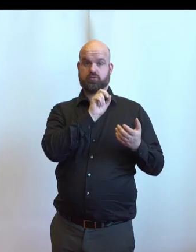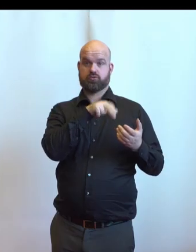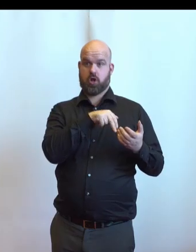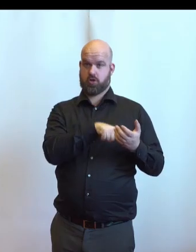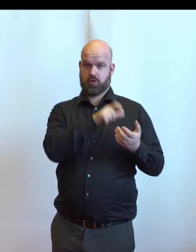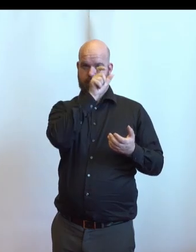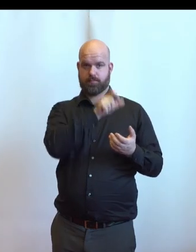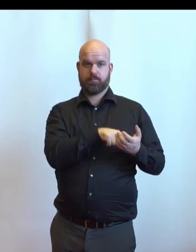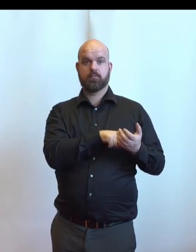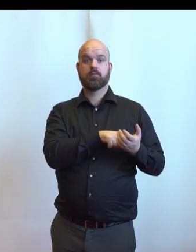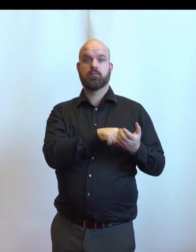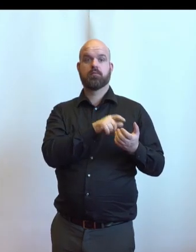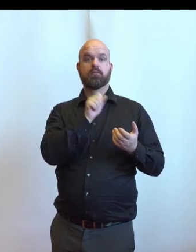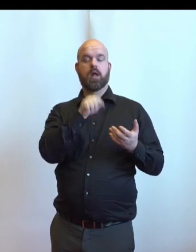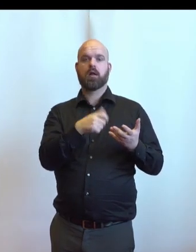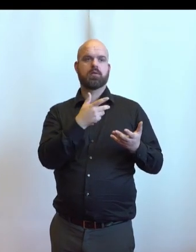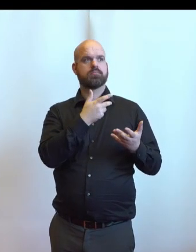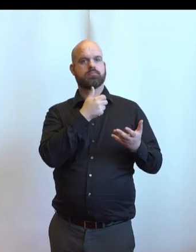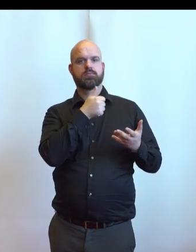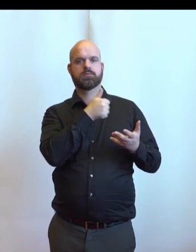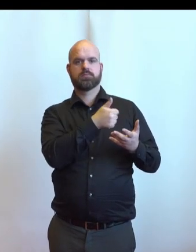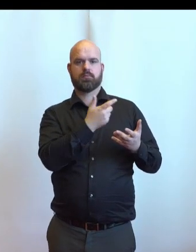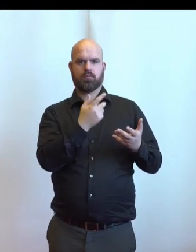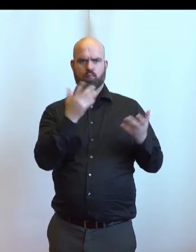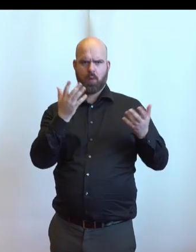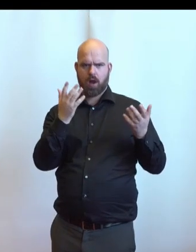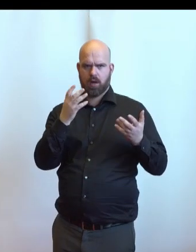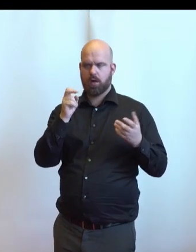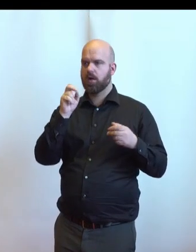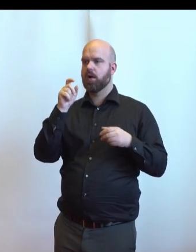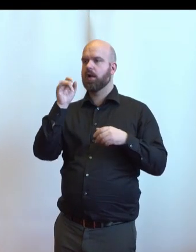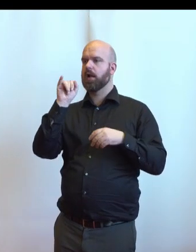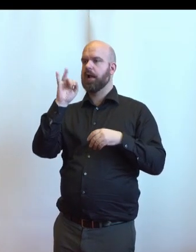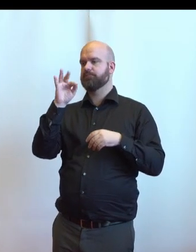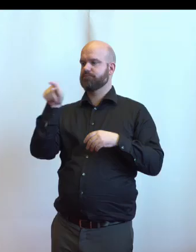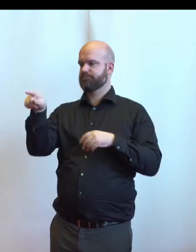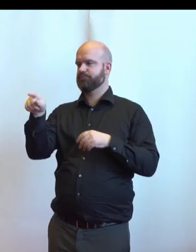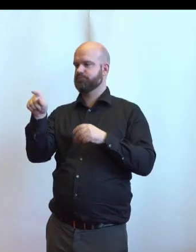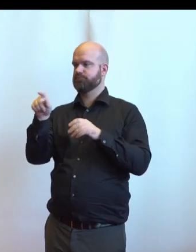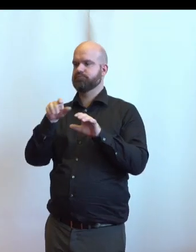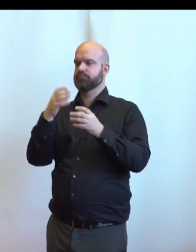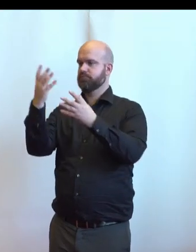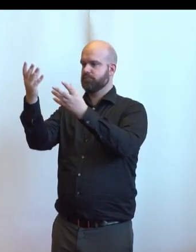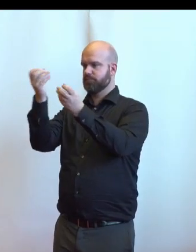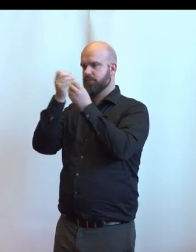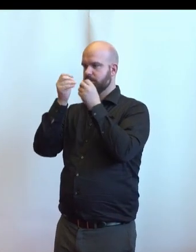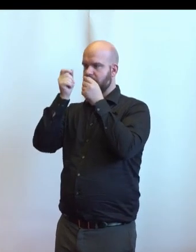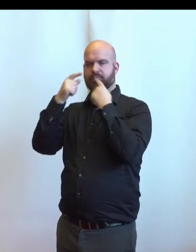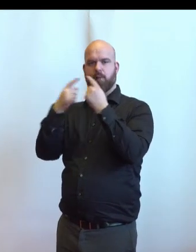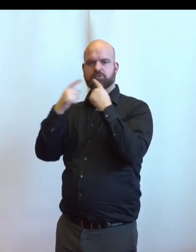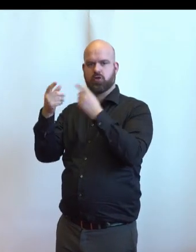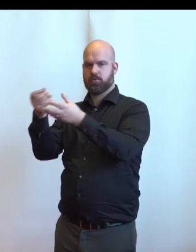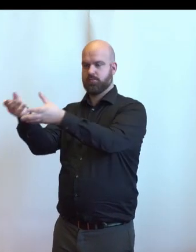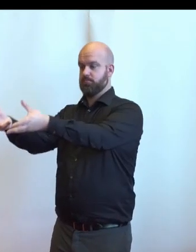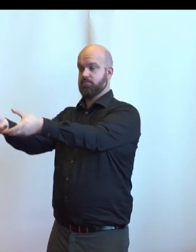key components of a message, so that, for people who have difficulty, challenges,